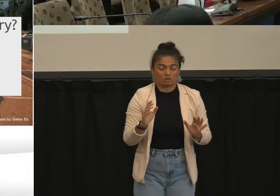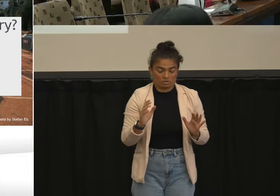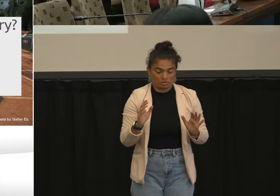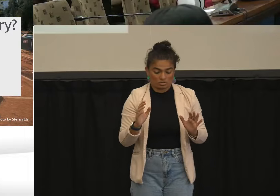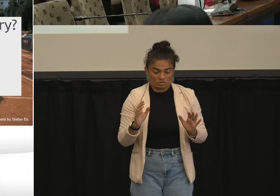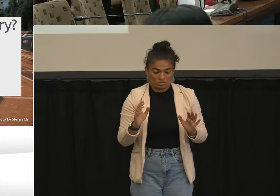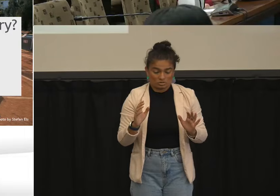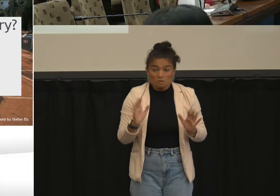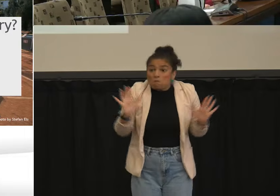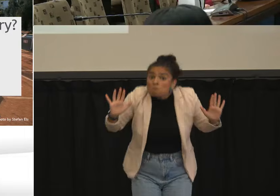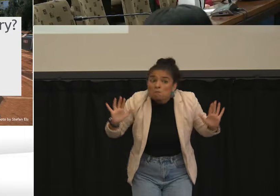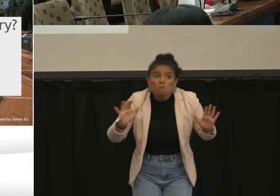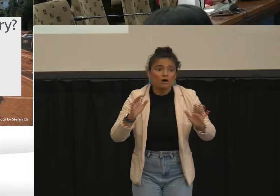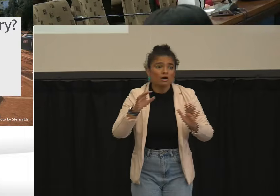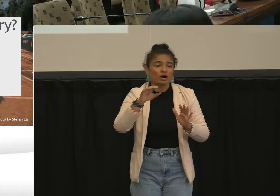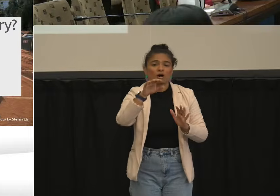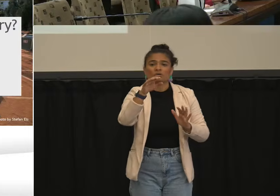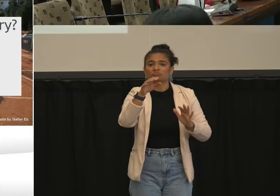Okay.